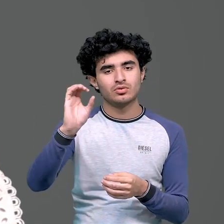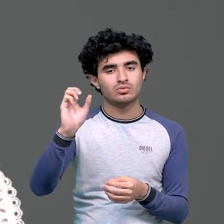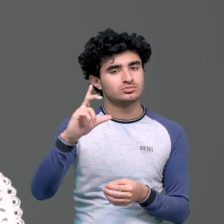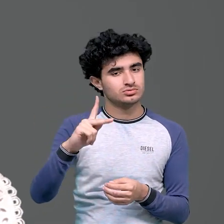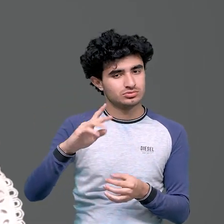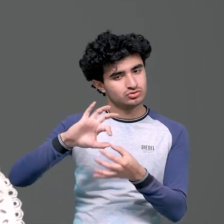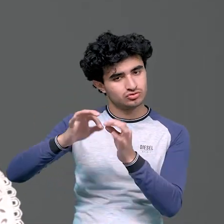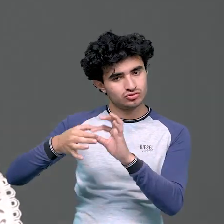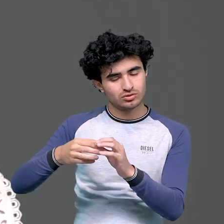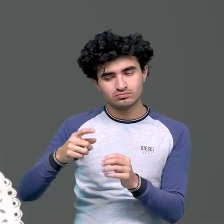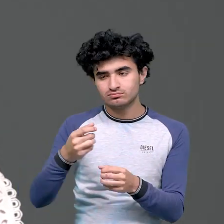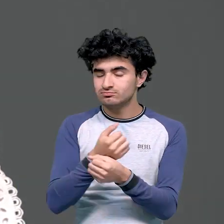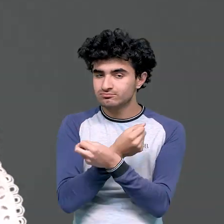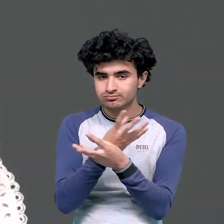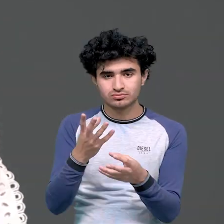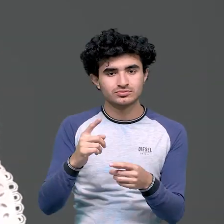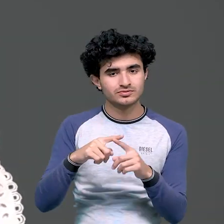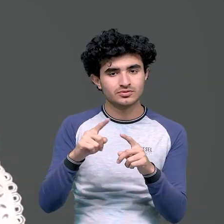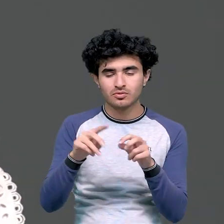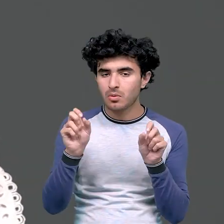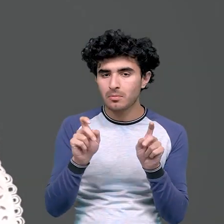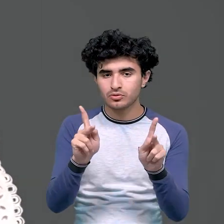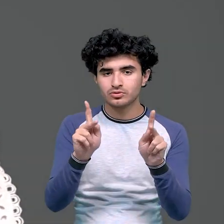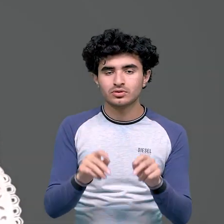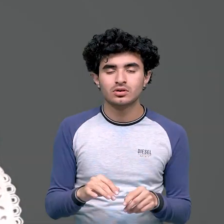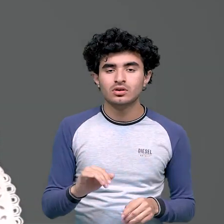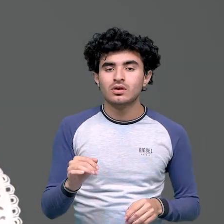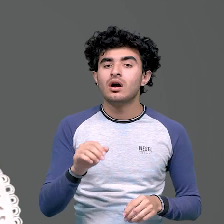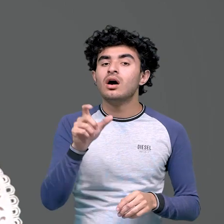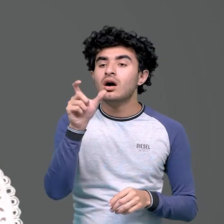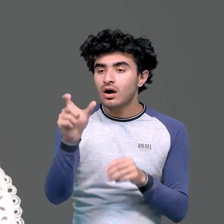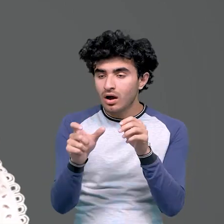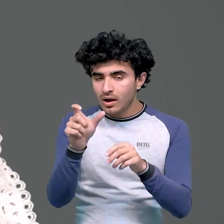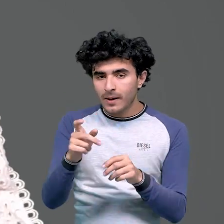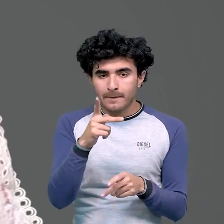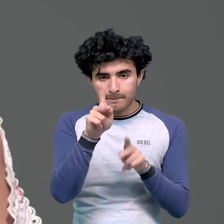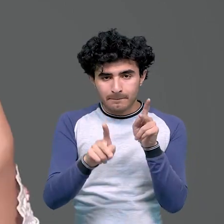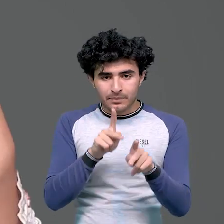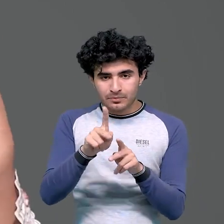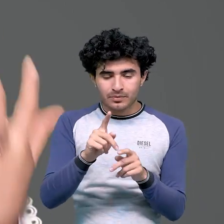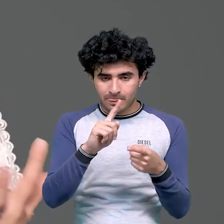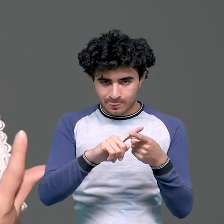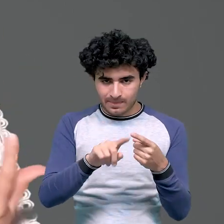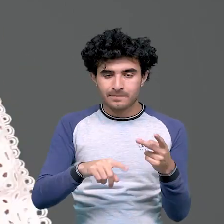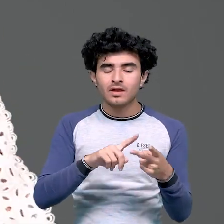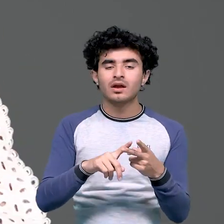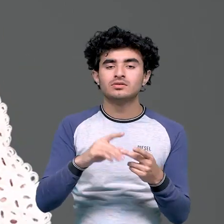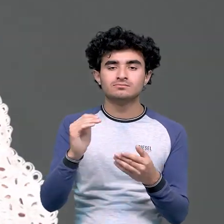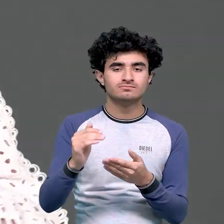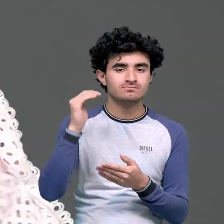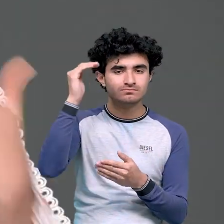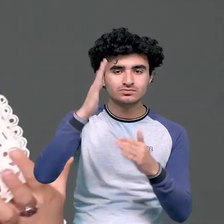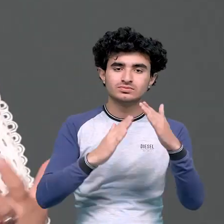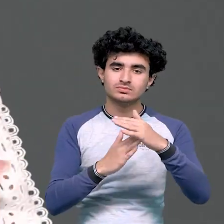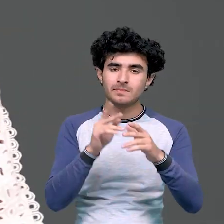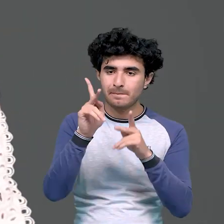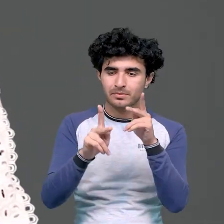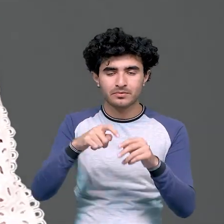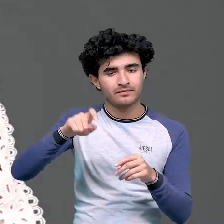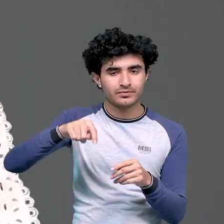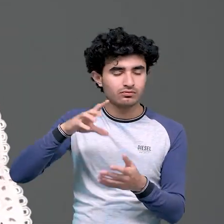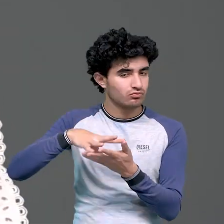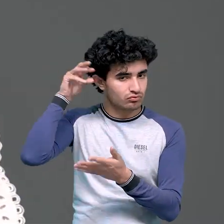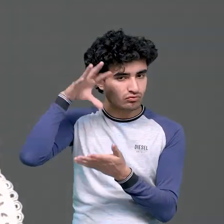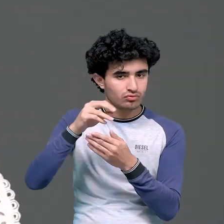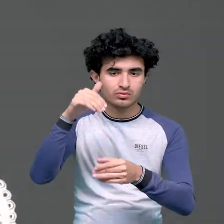blockchain technology and Web 3.0. I feel that not only the masses, but even the policymakers need